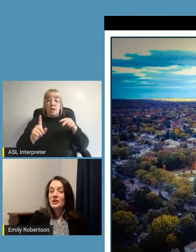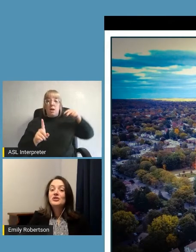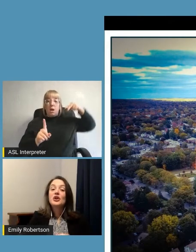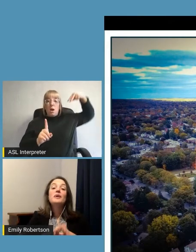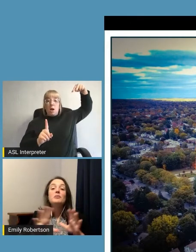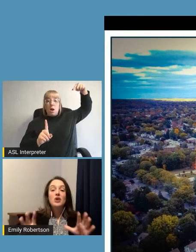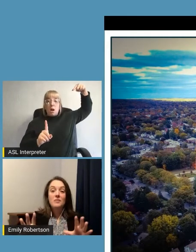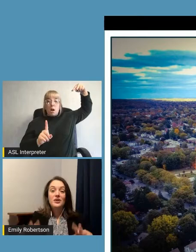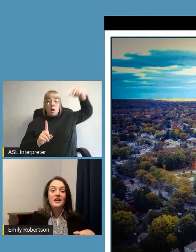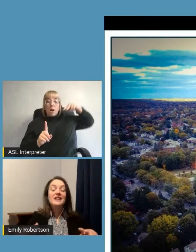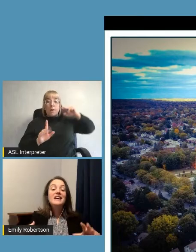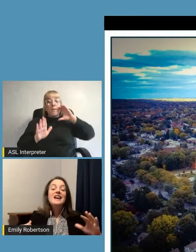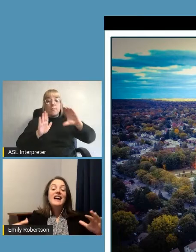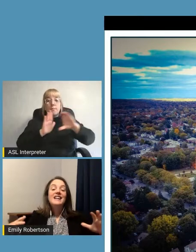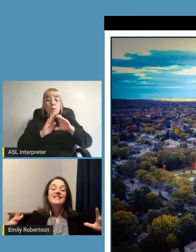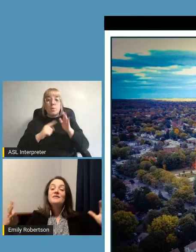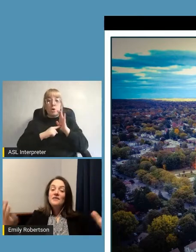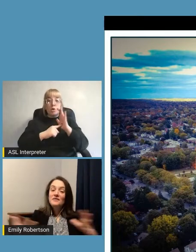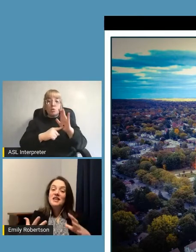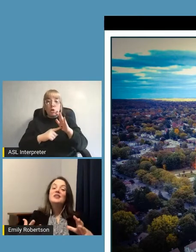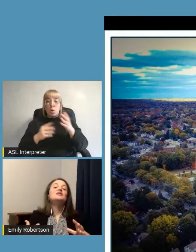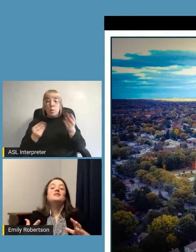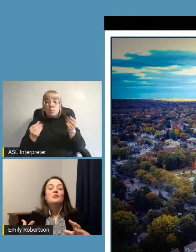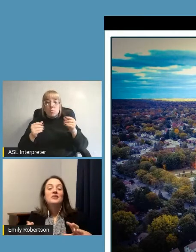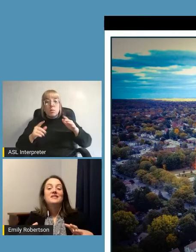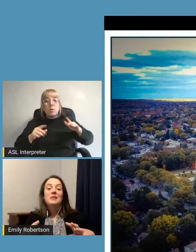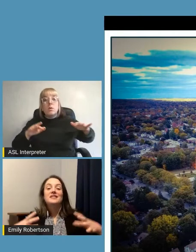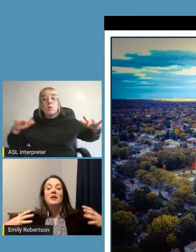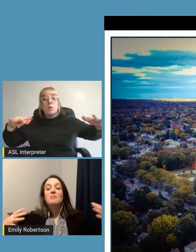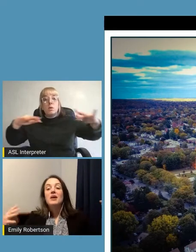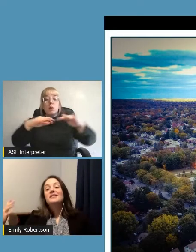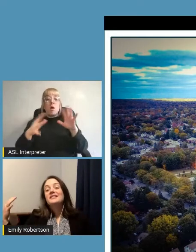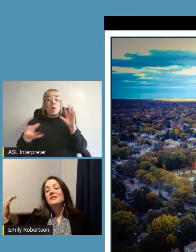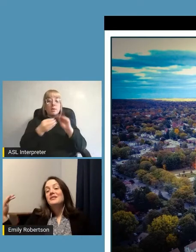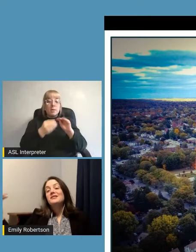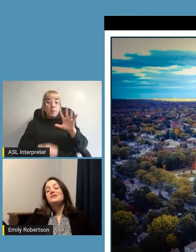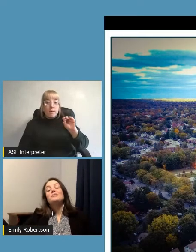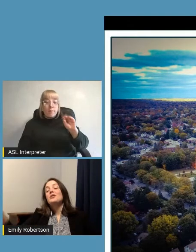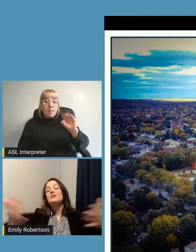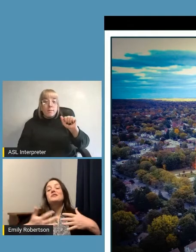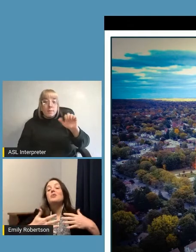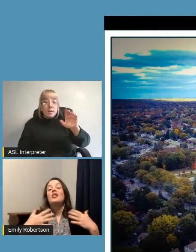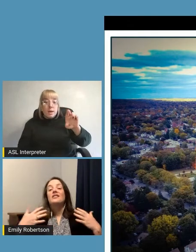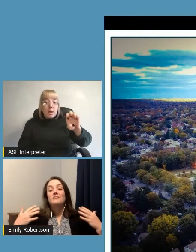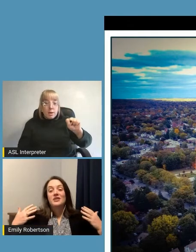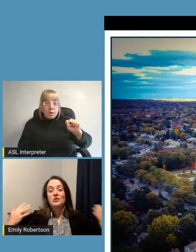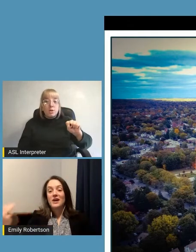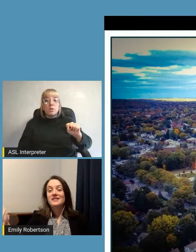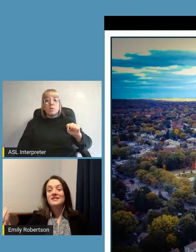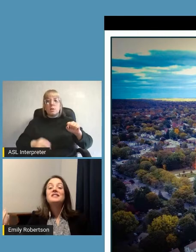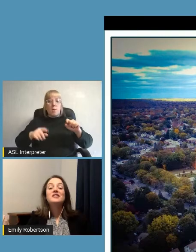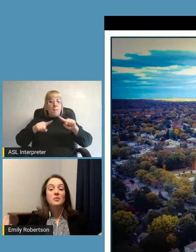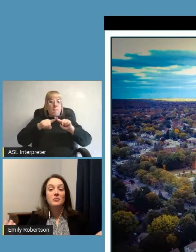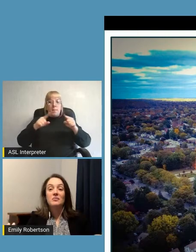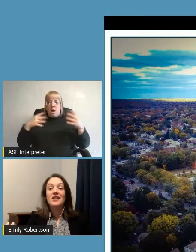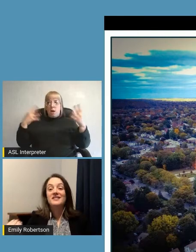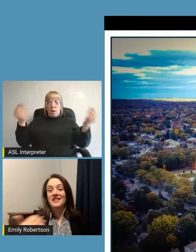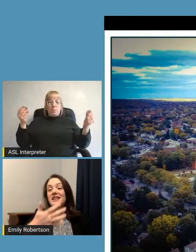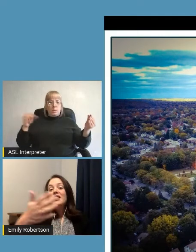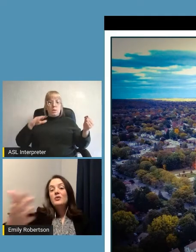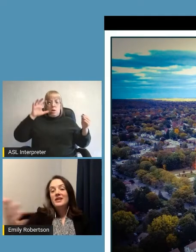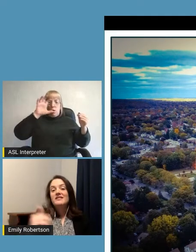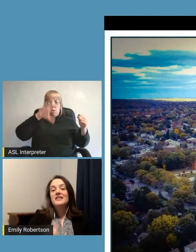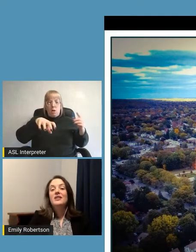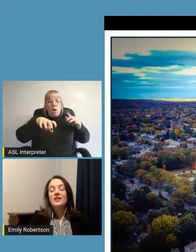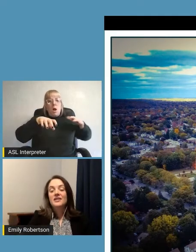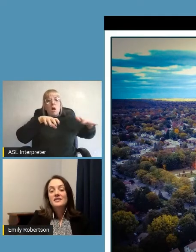few years ago showing the property, and it's 50 acres of open space amongst the suburban sprawl of Metro West suburban